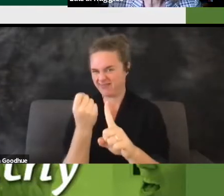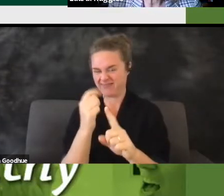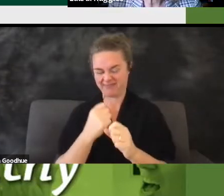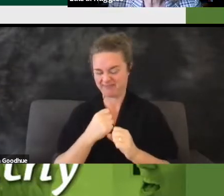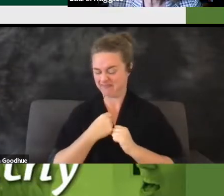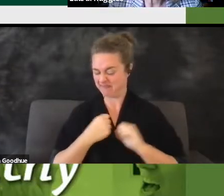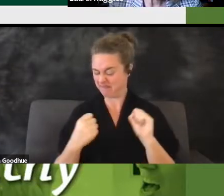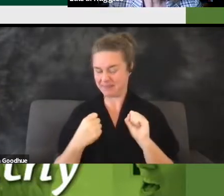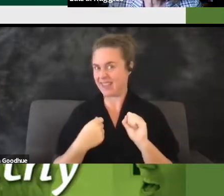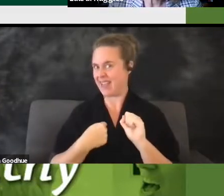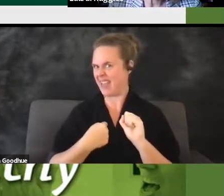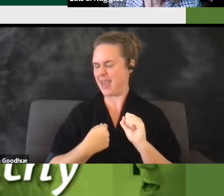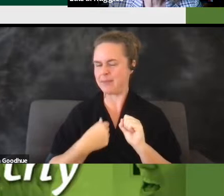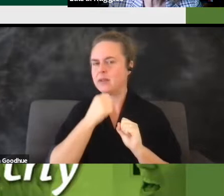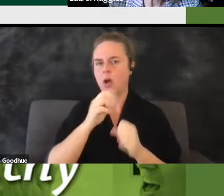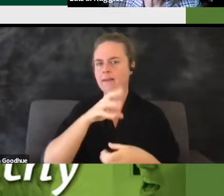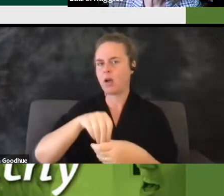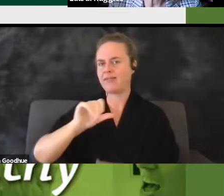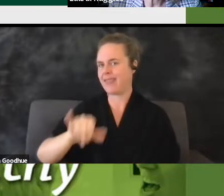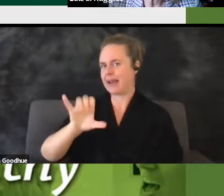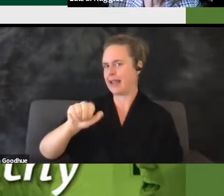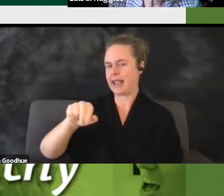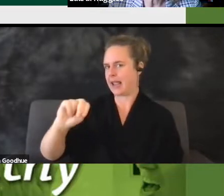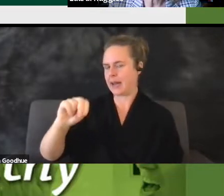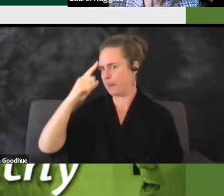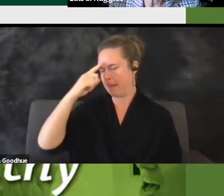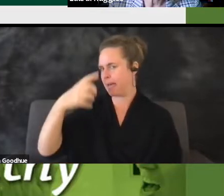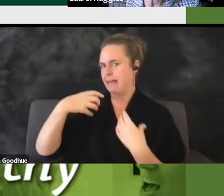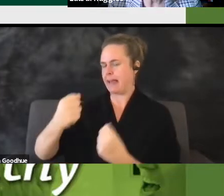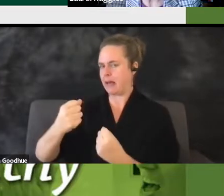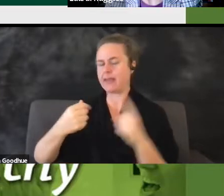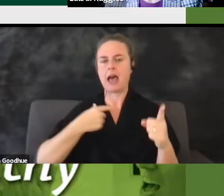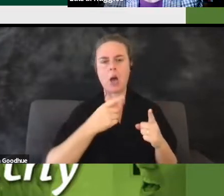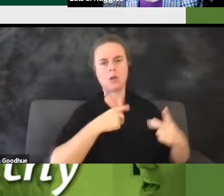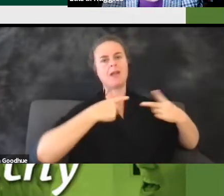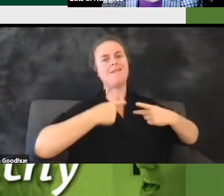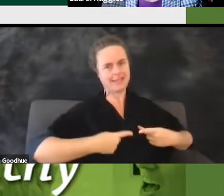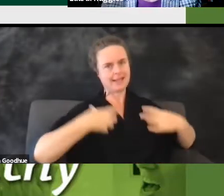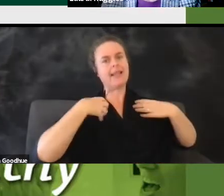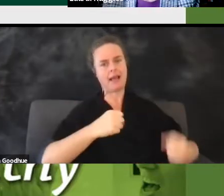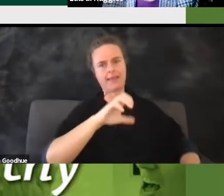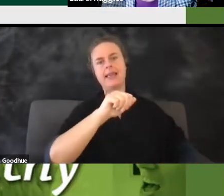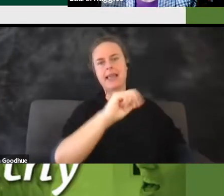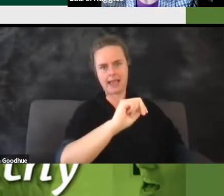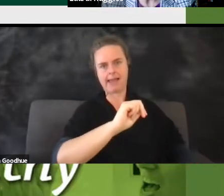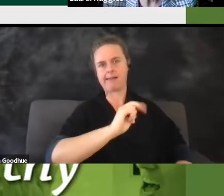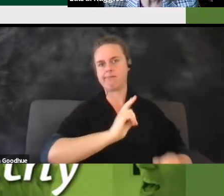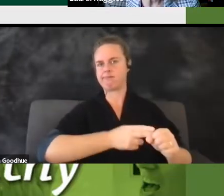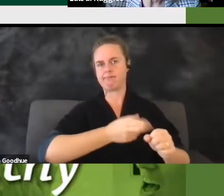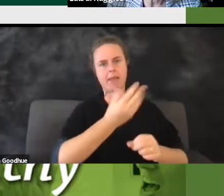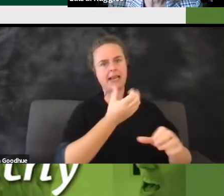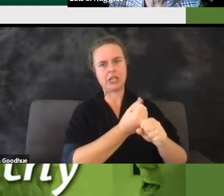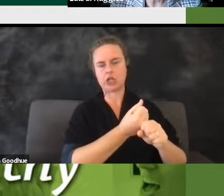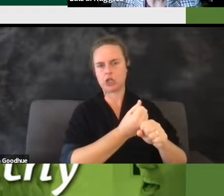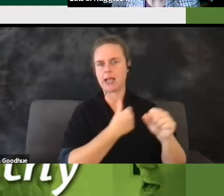and I've never been on it. I was on the physically healthy CAN for many years, and I continue